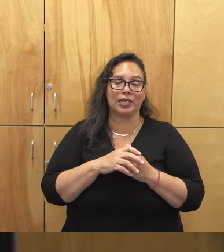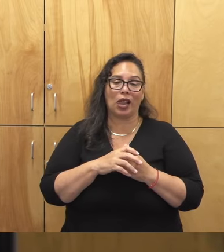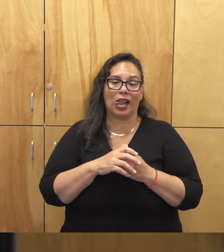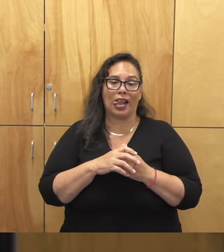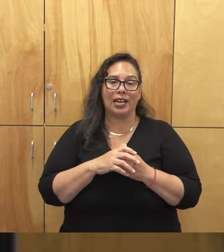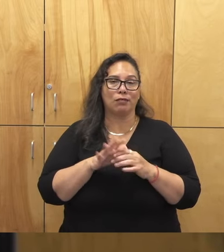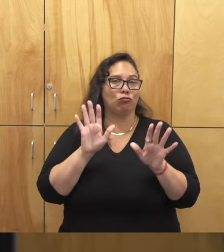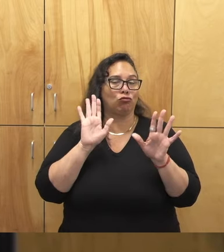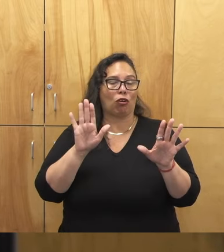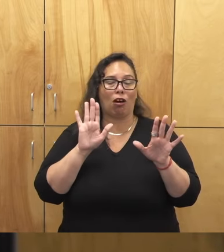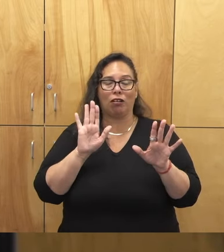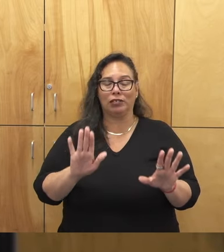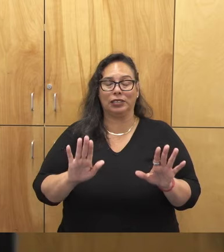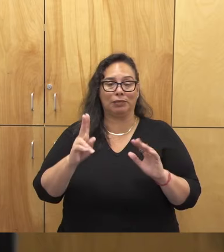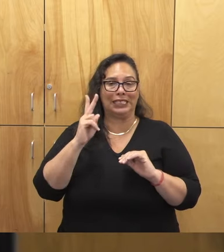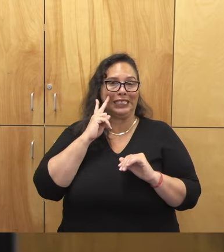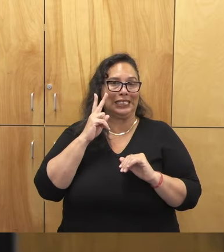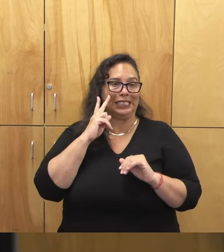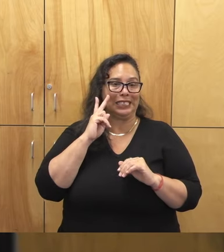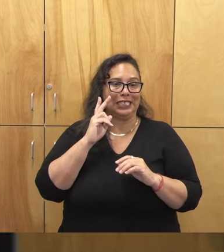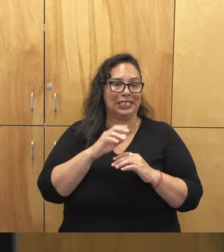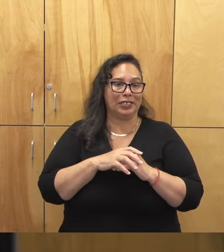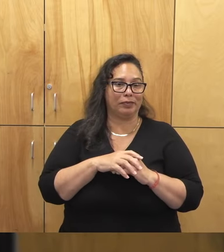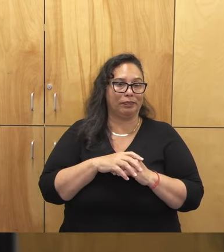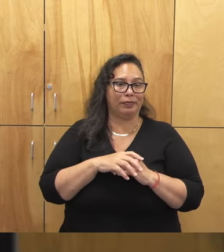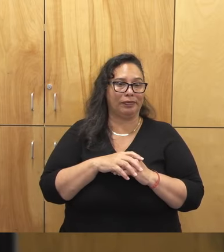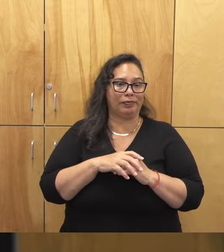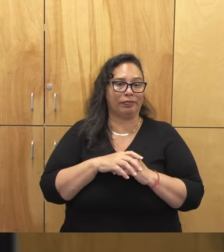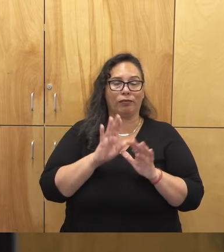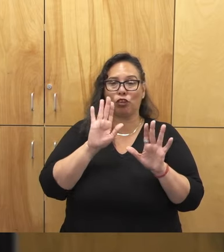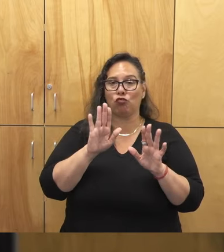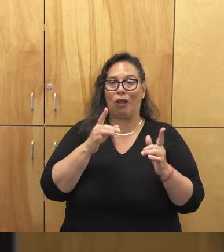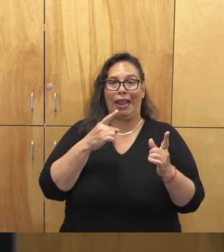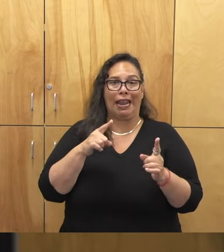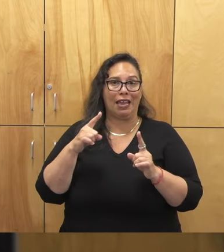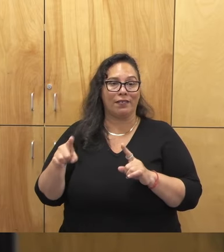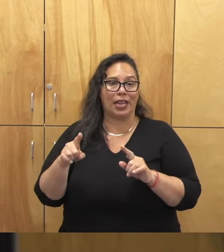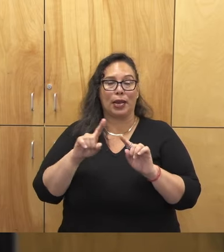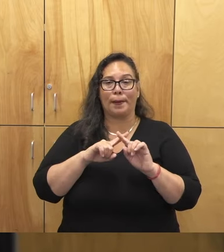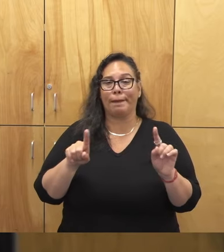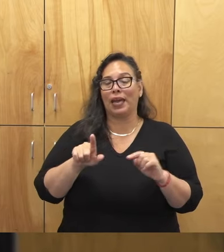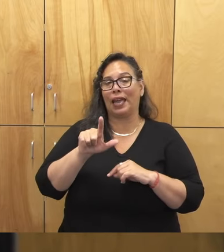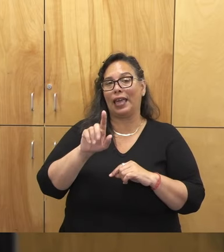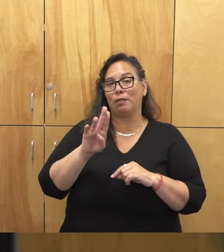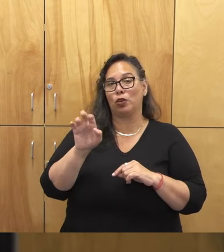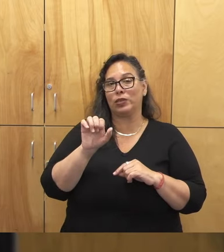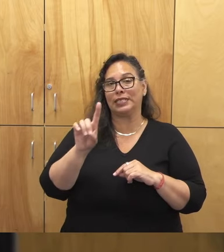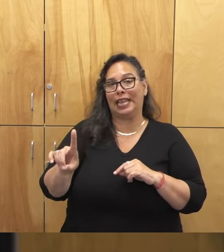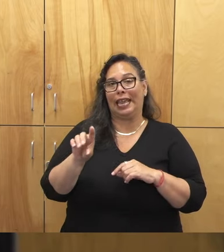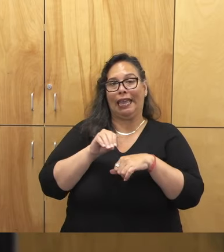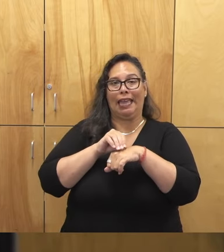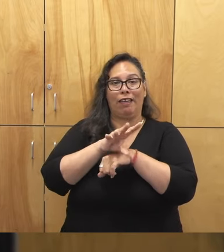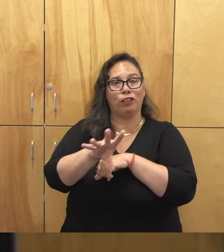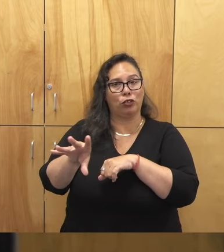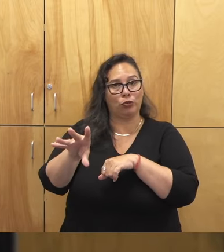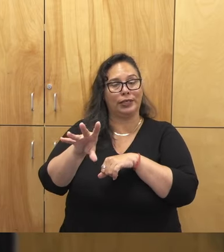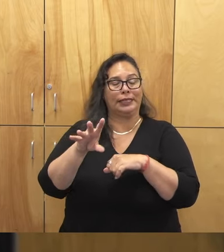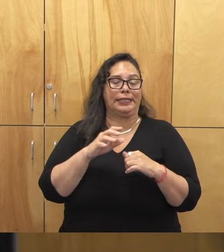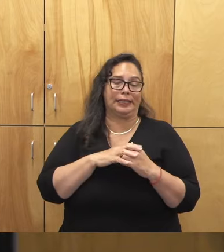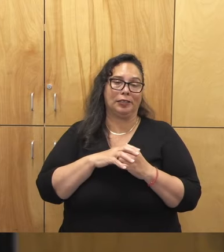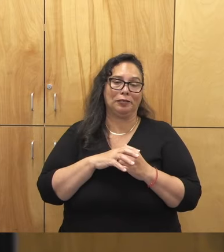just awesome to see not only the great event, but the LBUSD influence and being a part